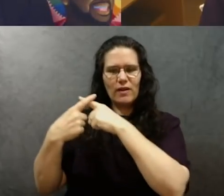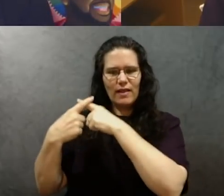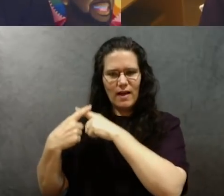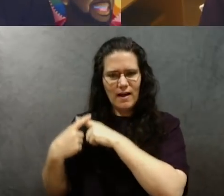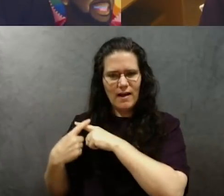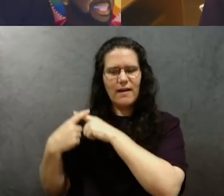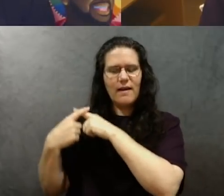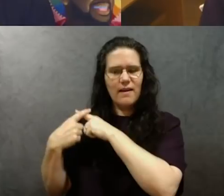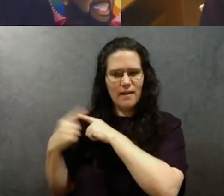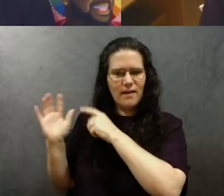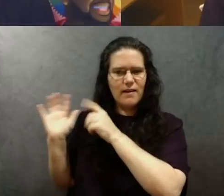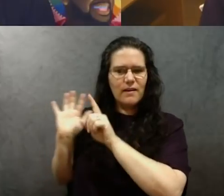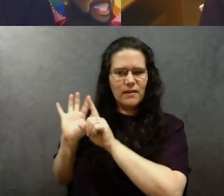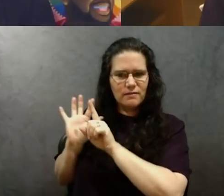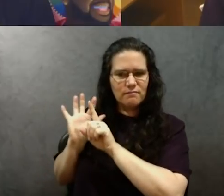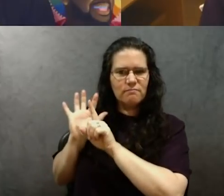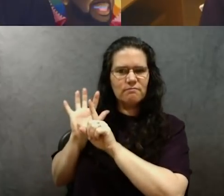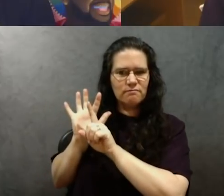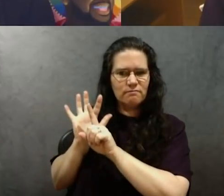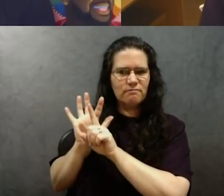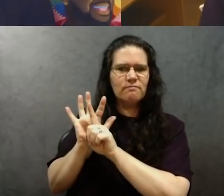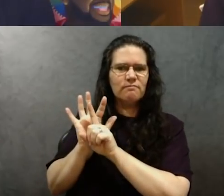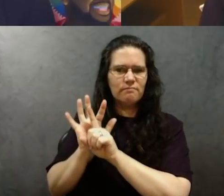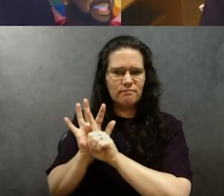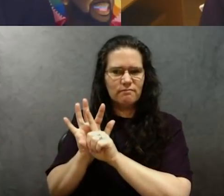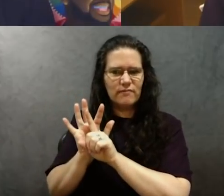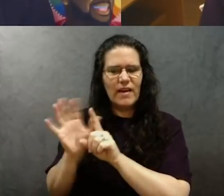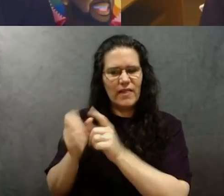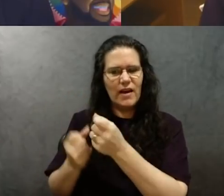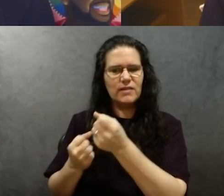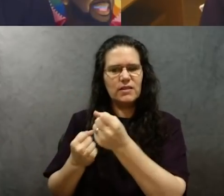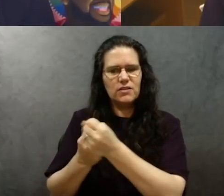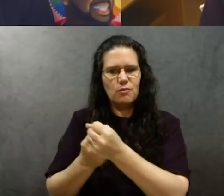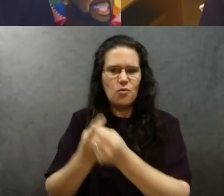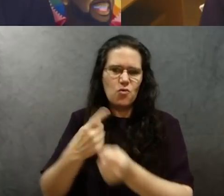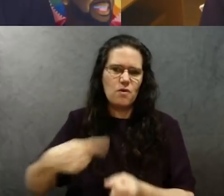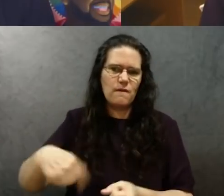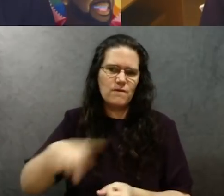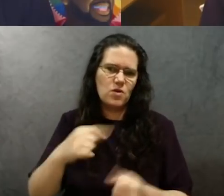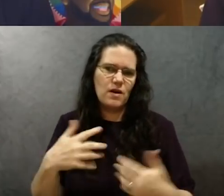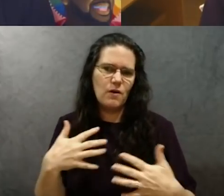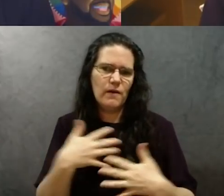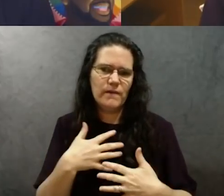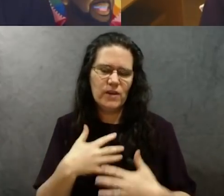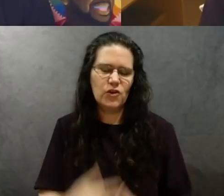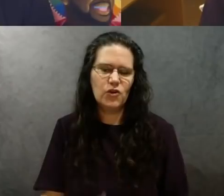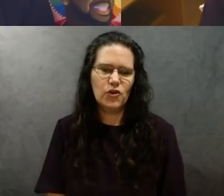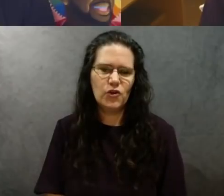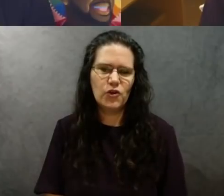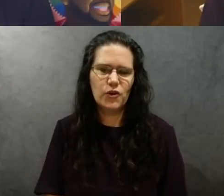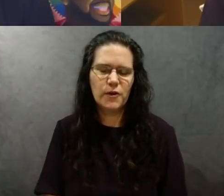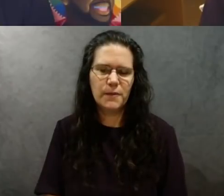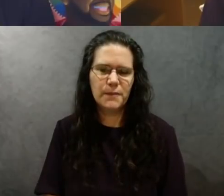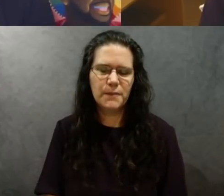ancestors, you know, as a support for our fear, you know.